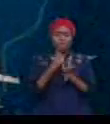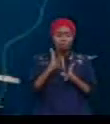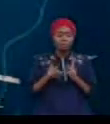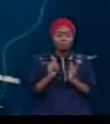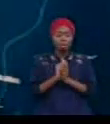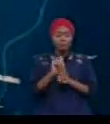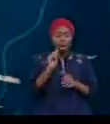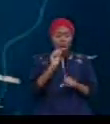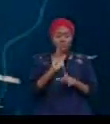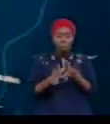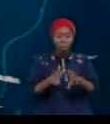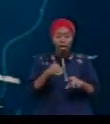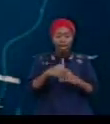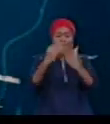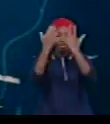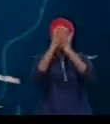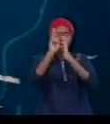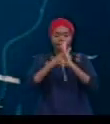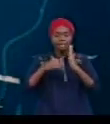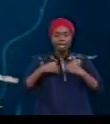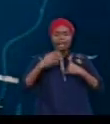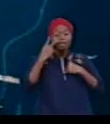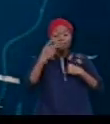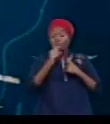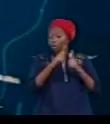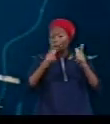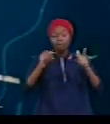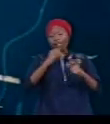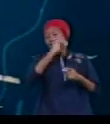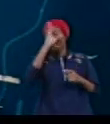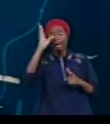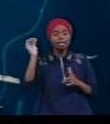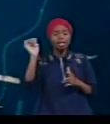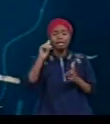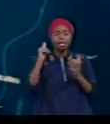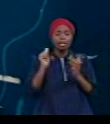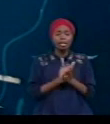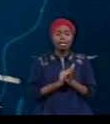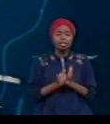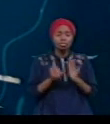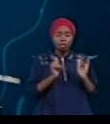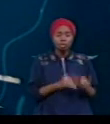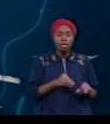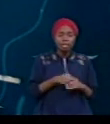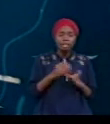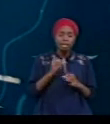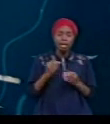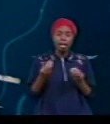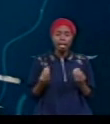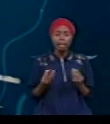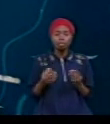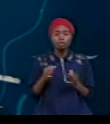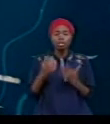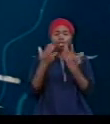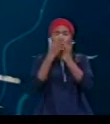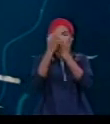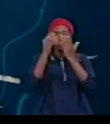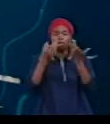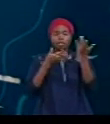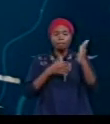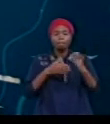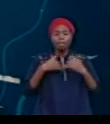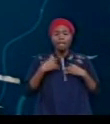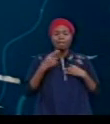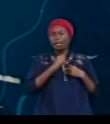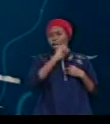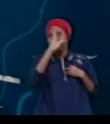they have seen a great light. They that dwell in the land of the shadow of death, upon them hath the light shine. Pray that